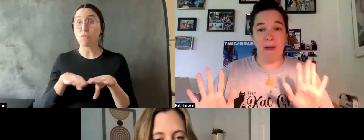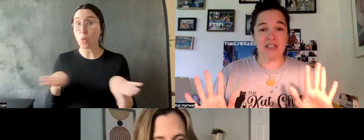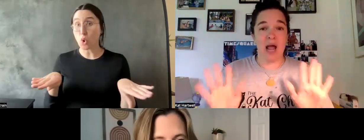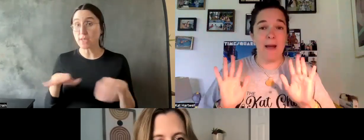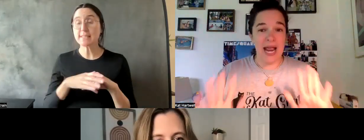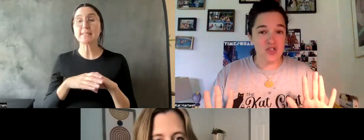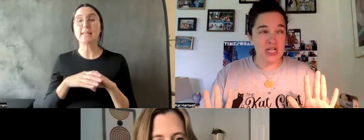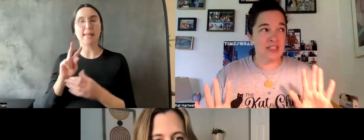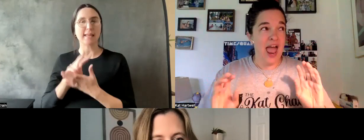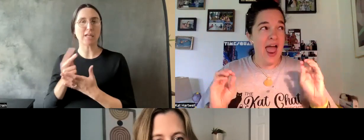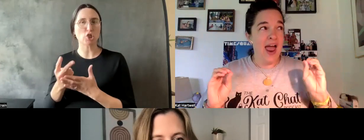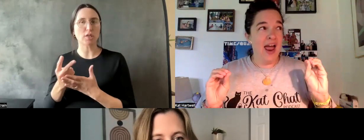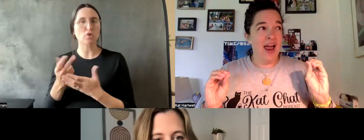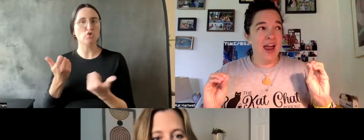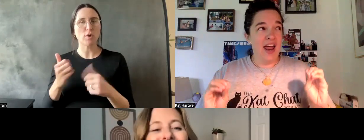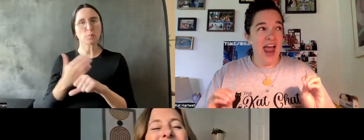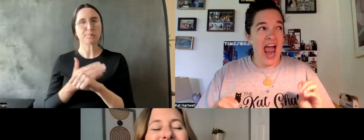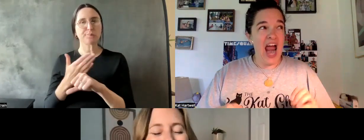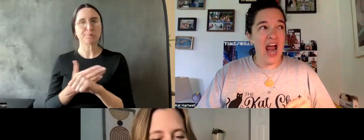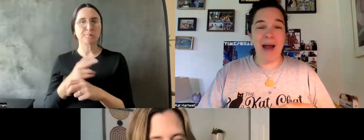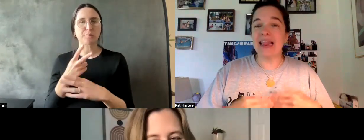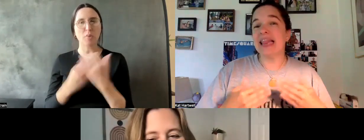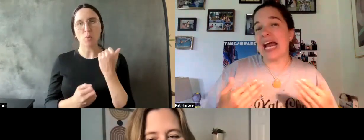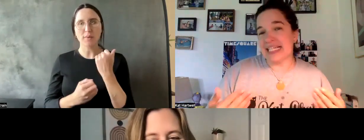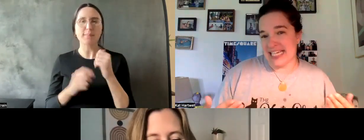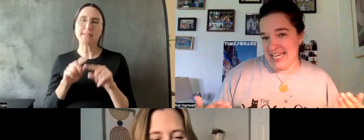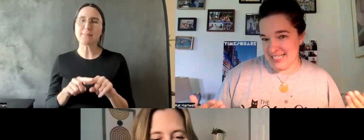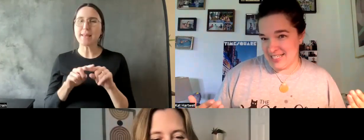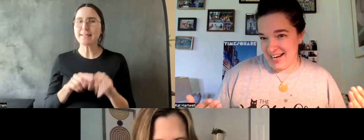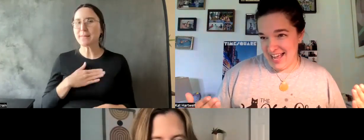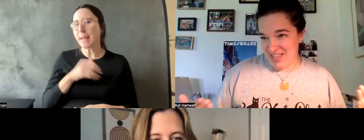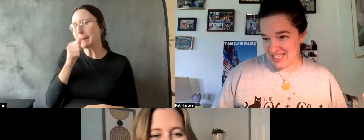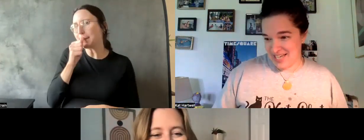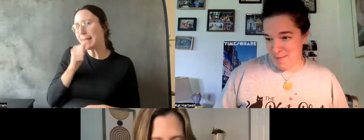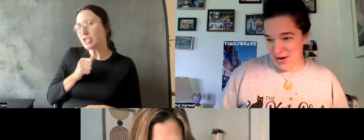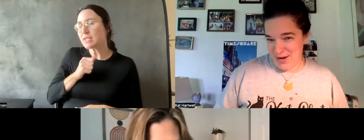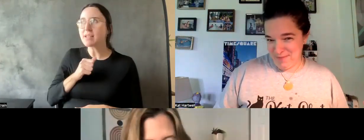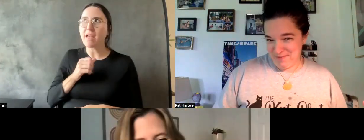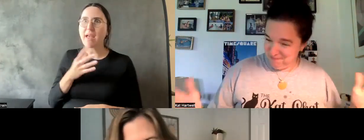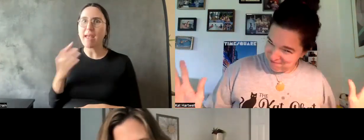It just depends on my patience and my laziness. Yeah.